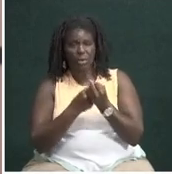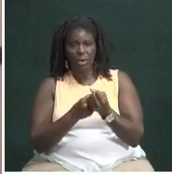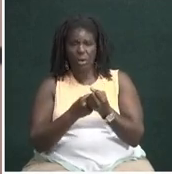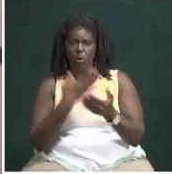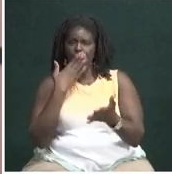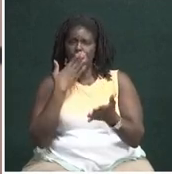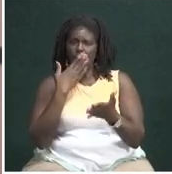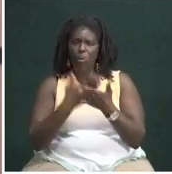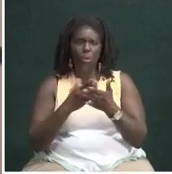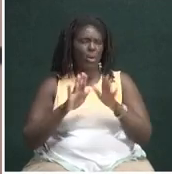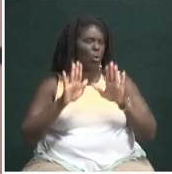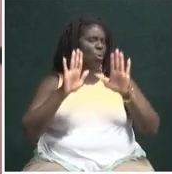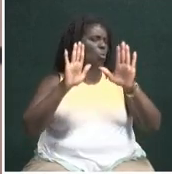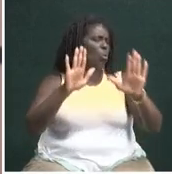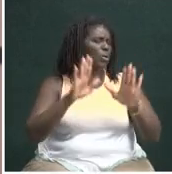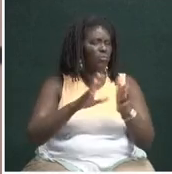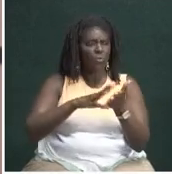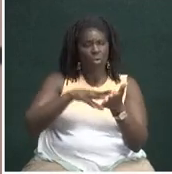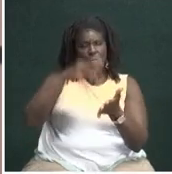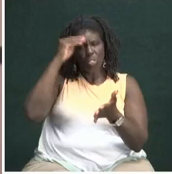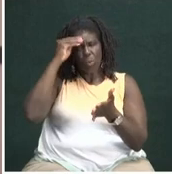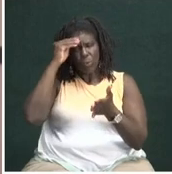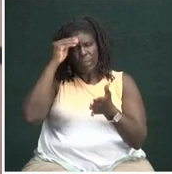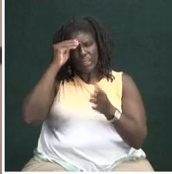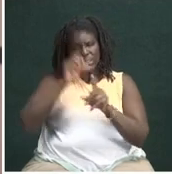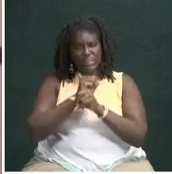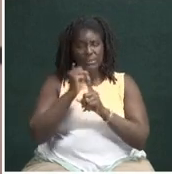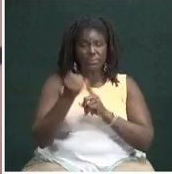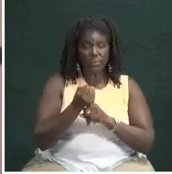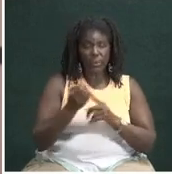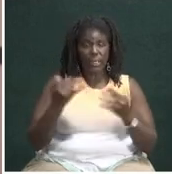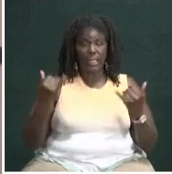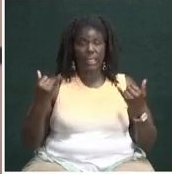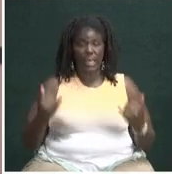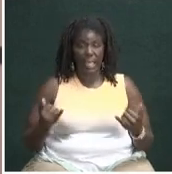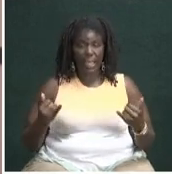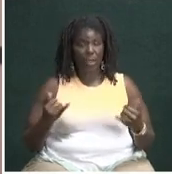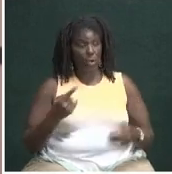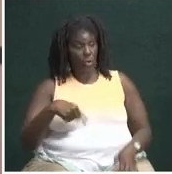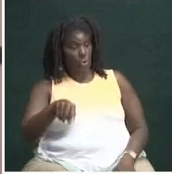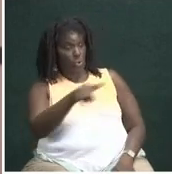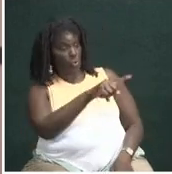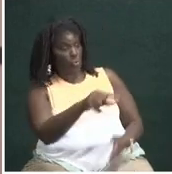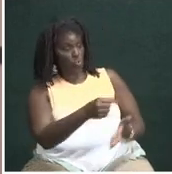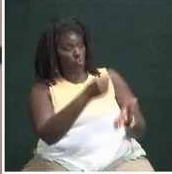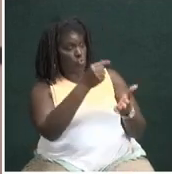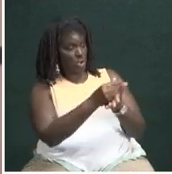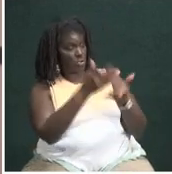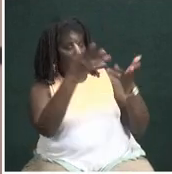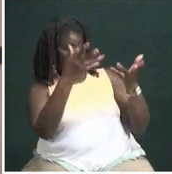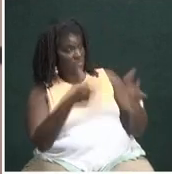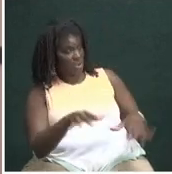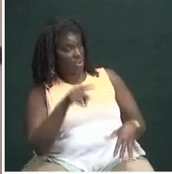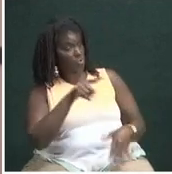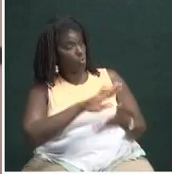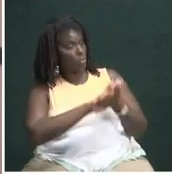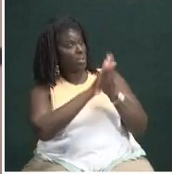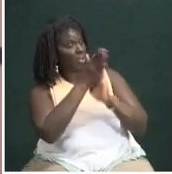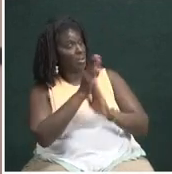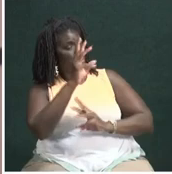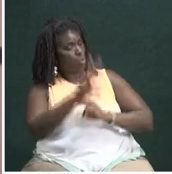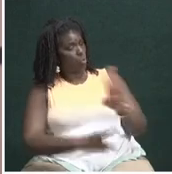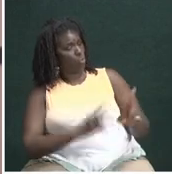and brilliant learning environment. Now, as a graduate, you become a global